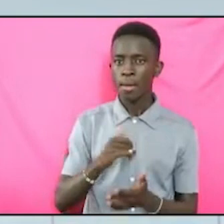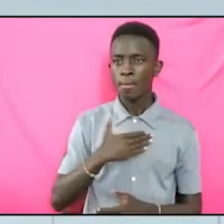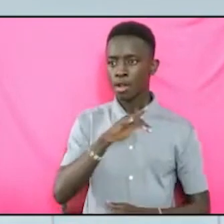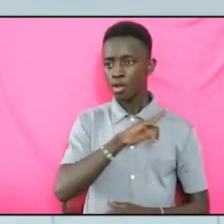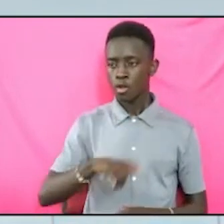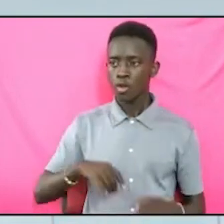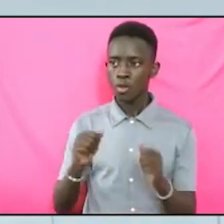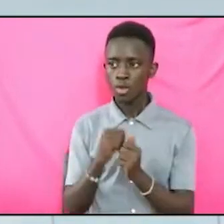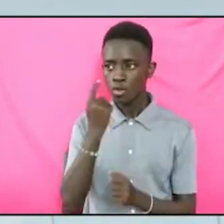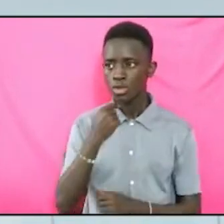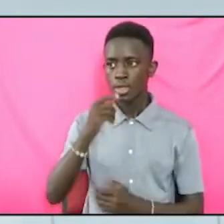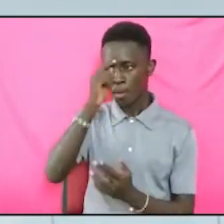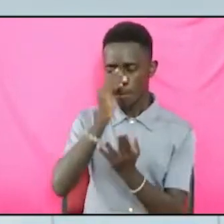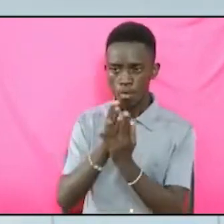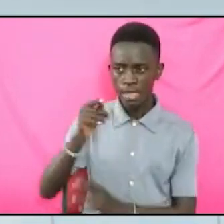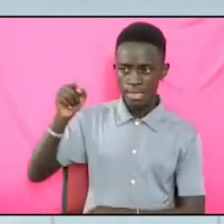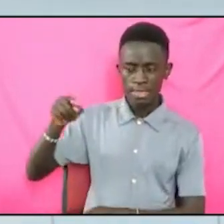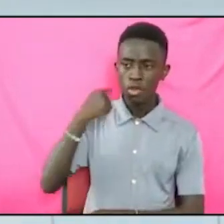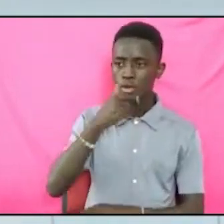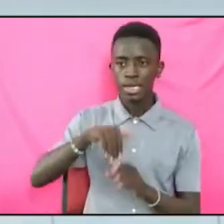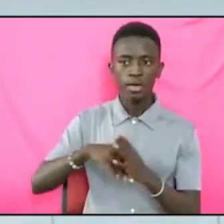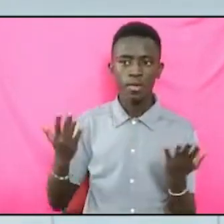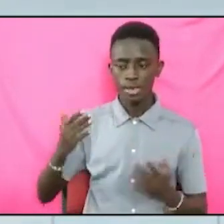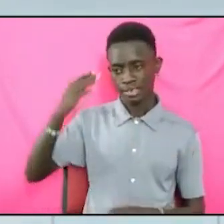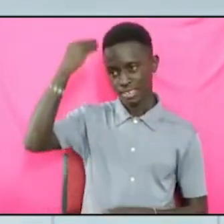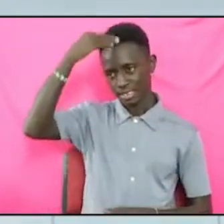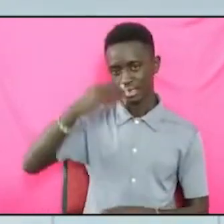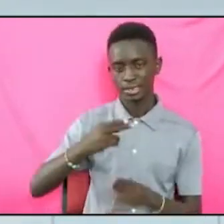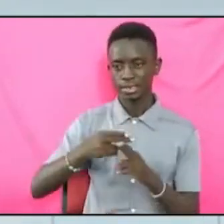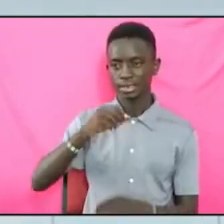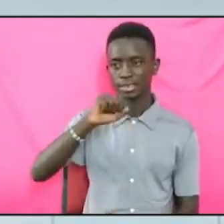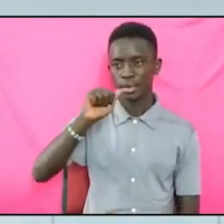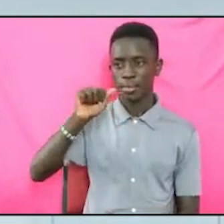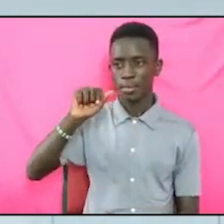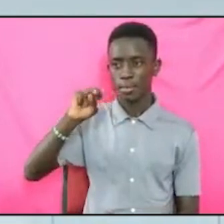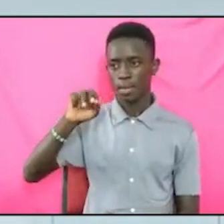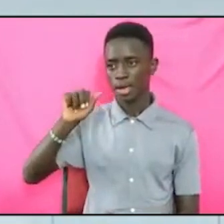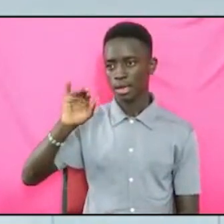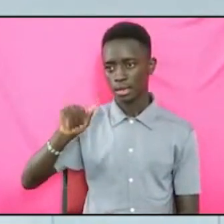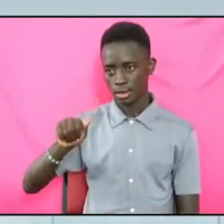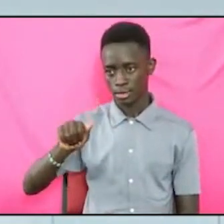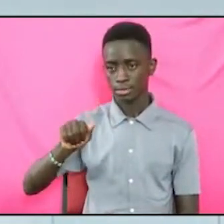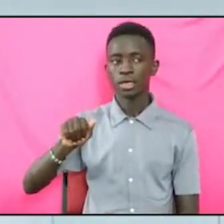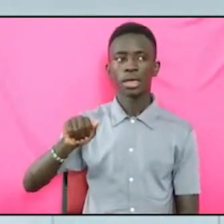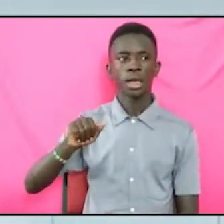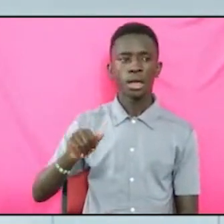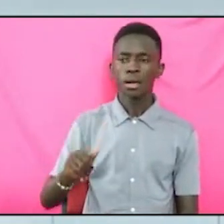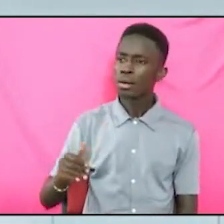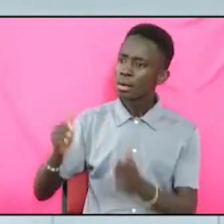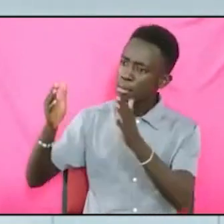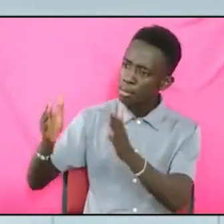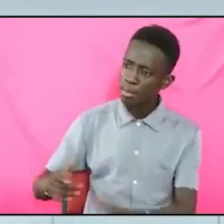prophet who is in Samaria. And an agent of transformation must